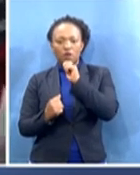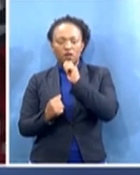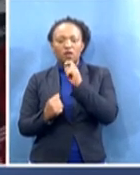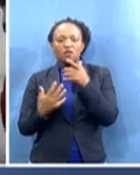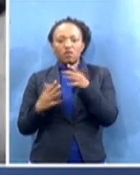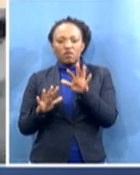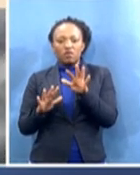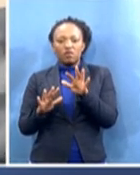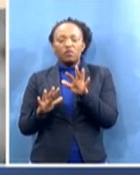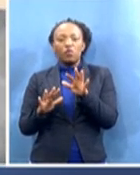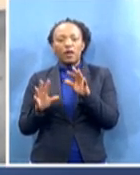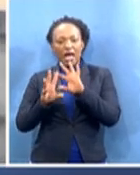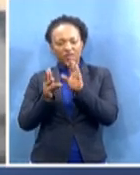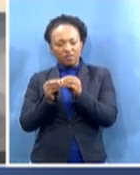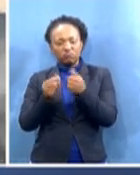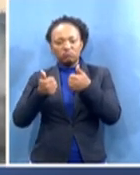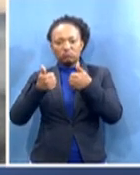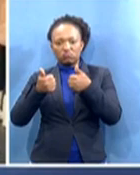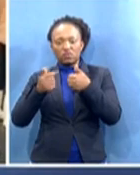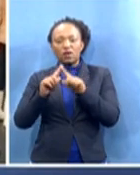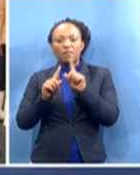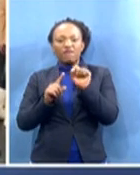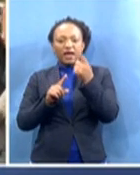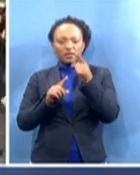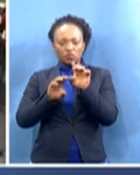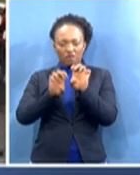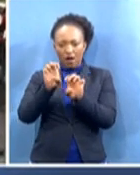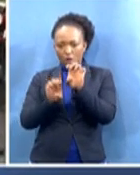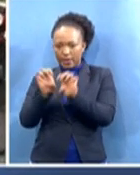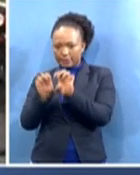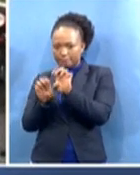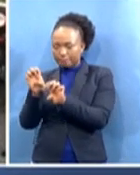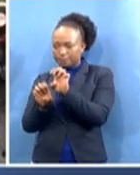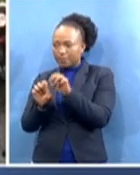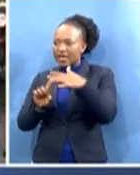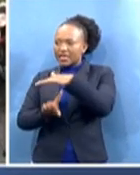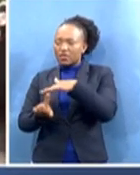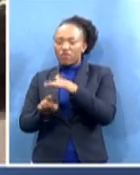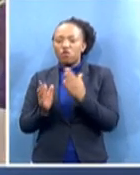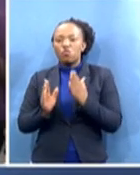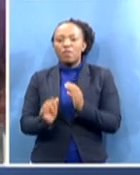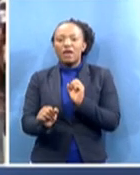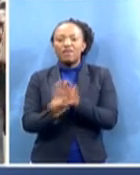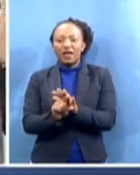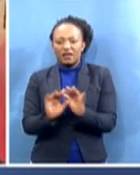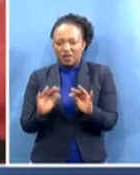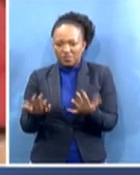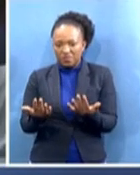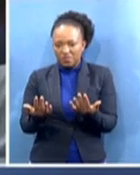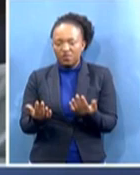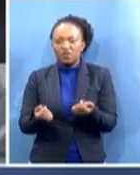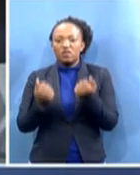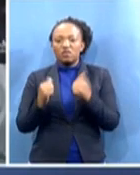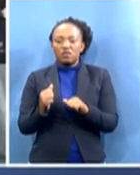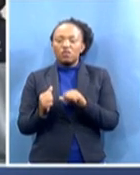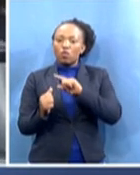all to evaluate the humanitarian situation, because that's the first emergency. There is a lot of